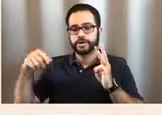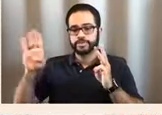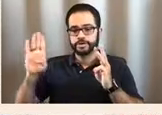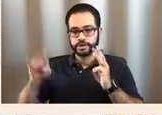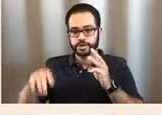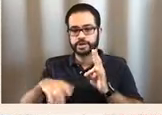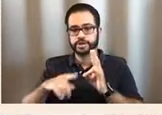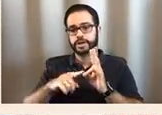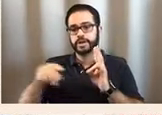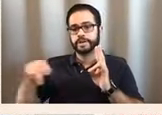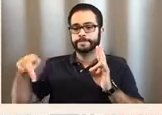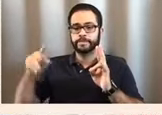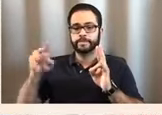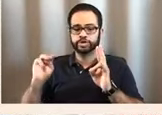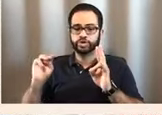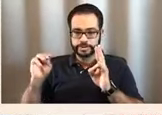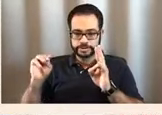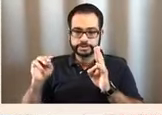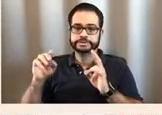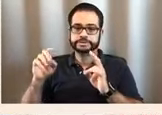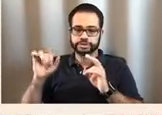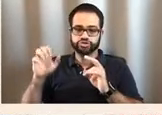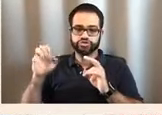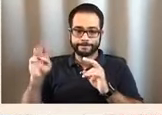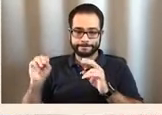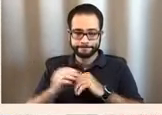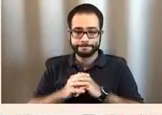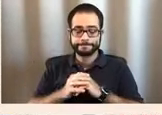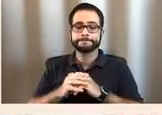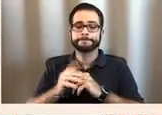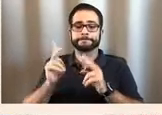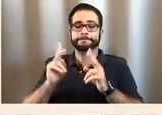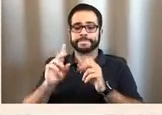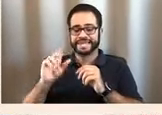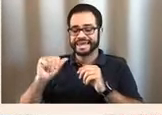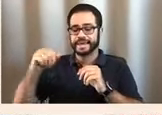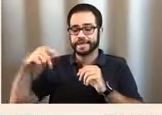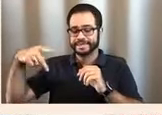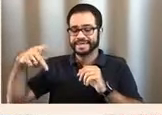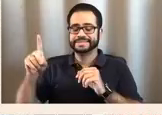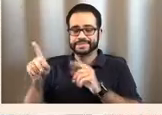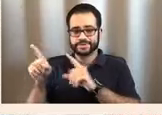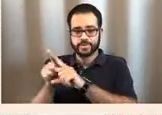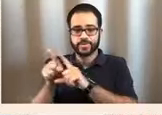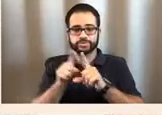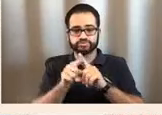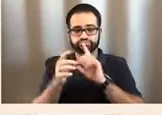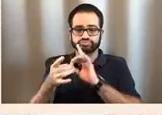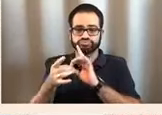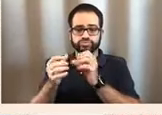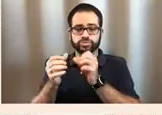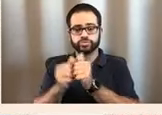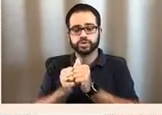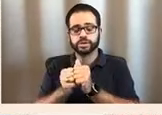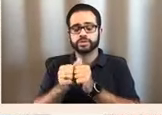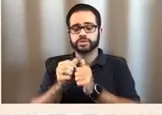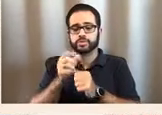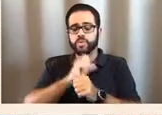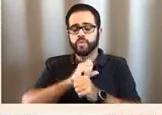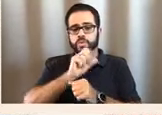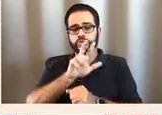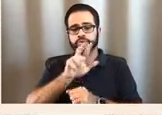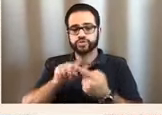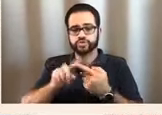syndrome. The Agency for Persons with Disabilities also serves children between the ages of 3 to 5 who are at high risk